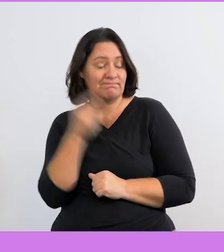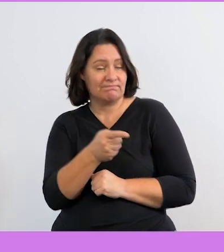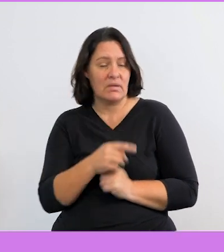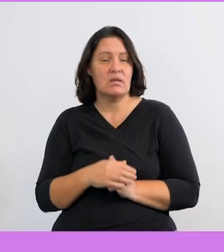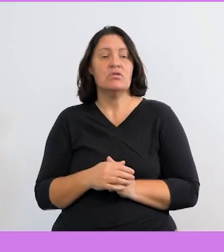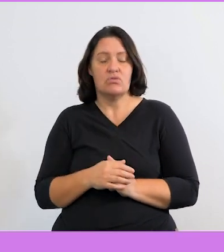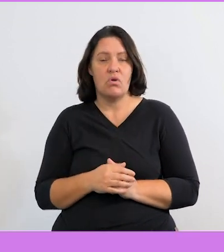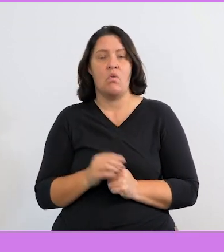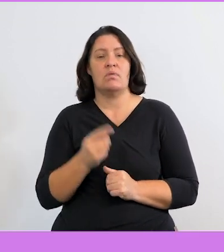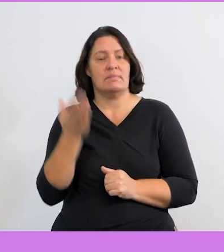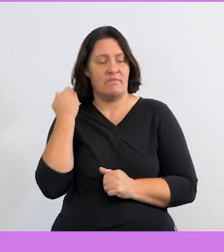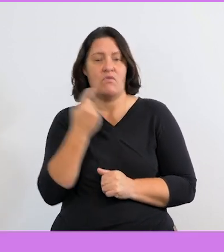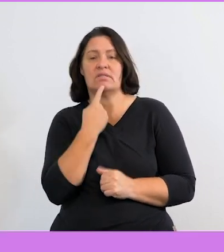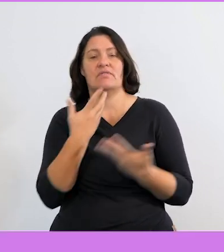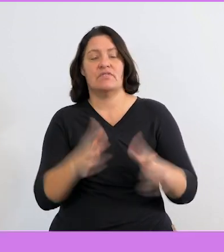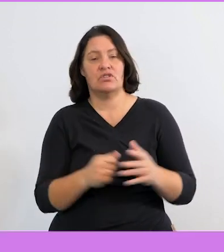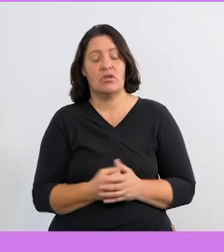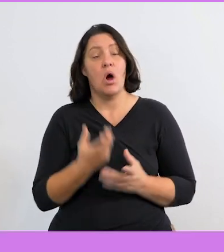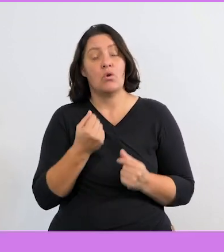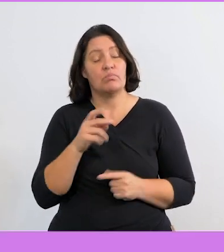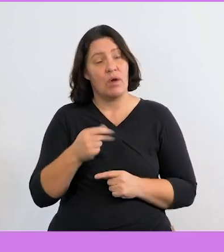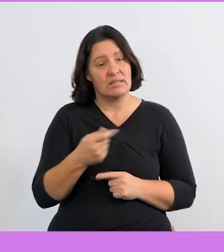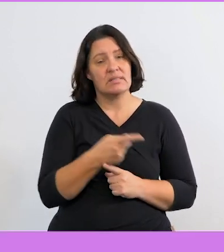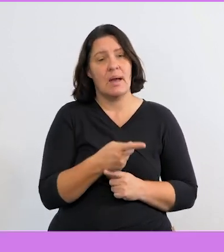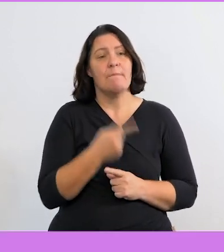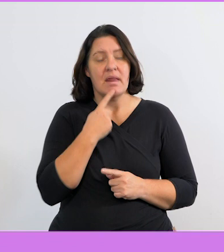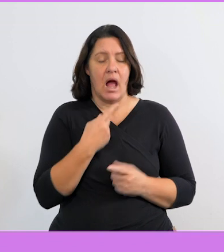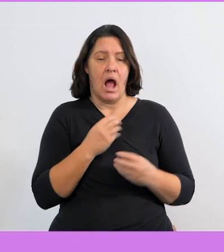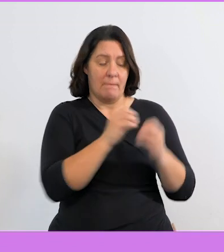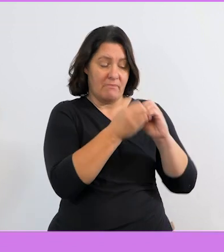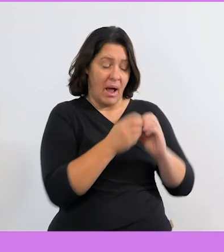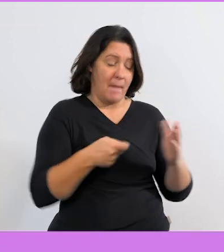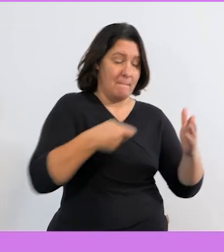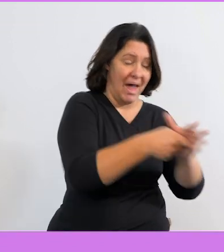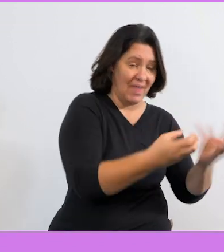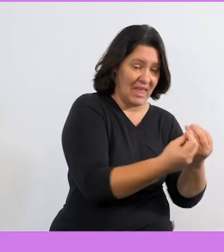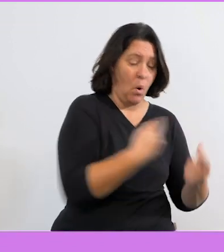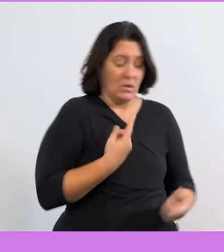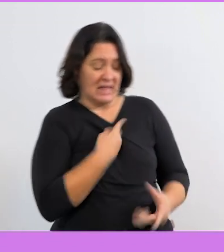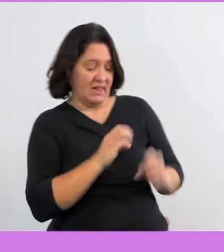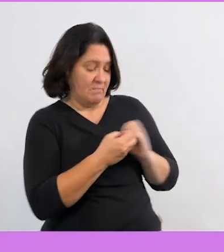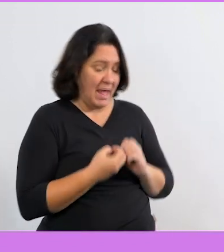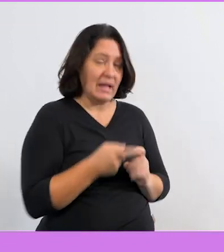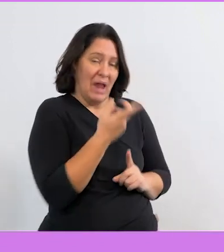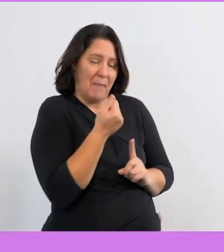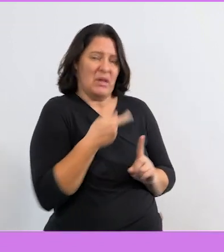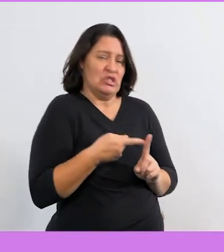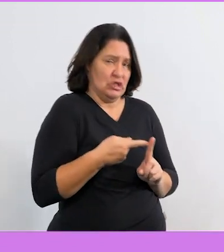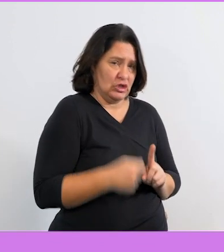note of this. As mentioned earlier on, the cost price is the cost of manufacturing or buying a